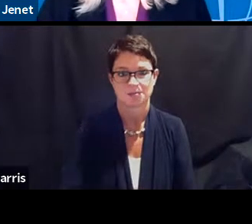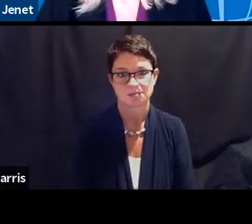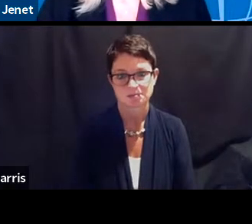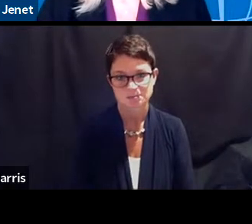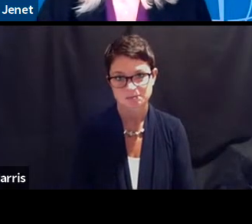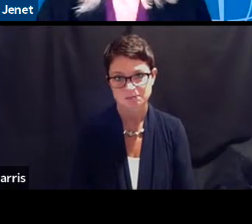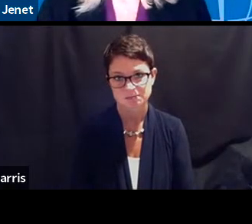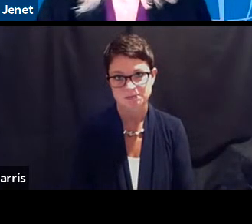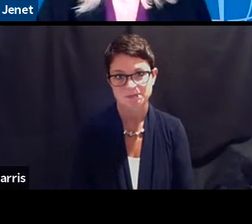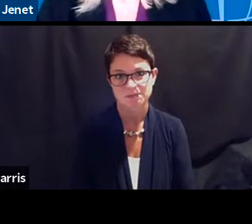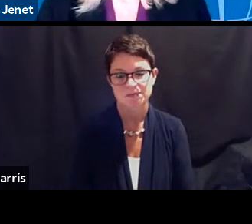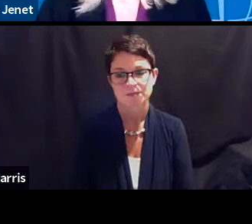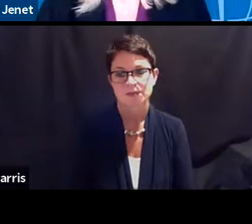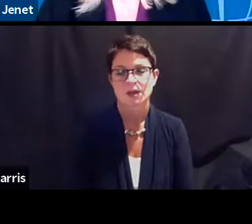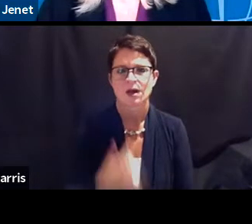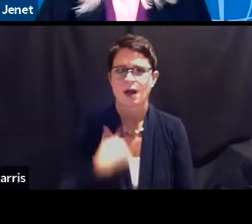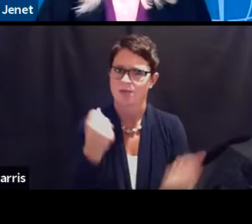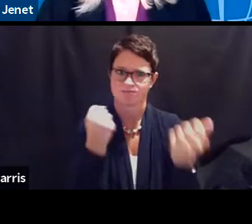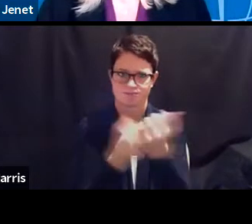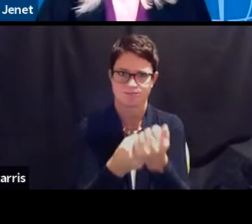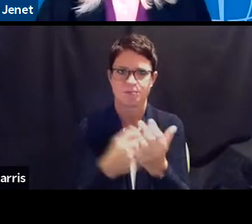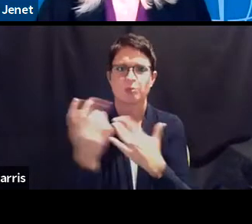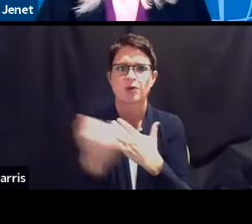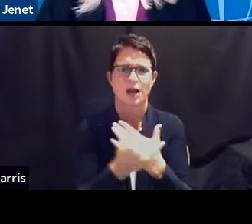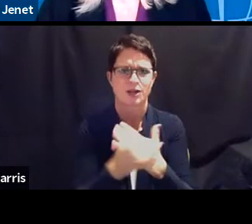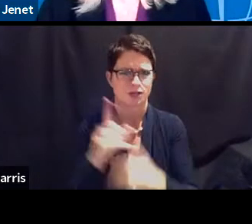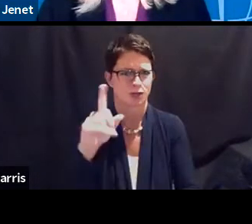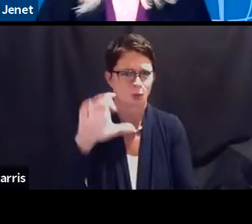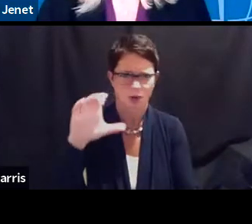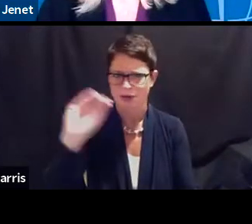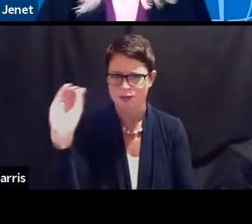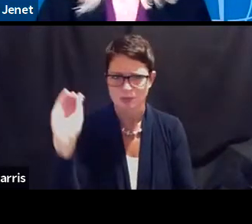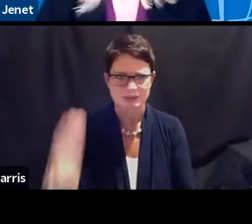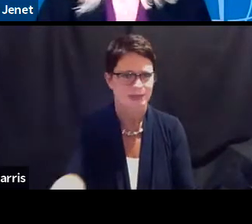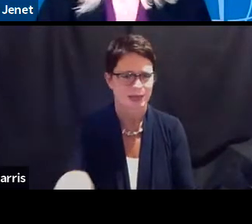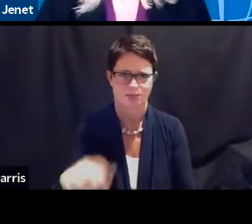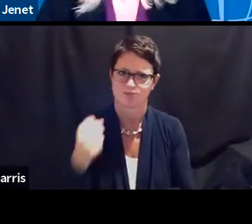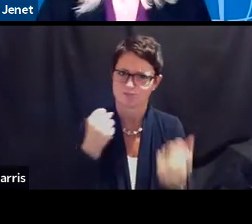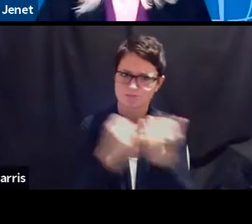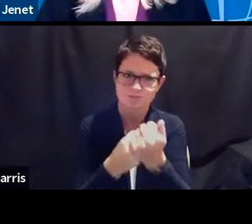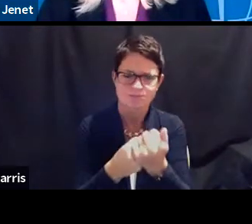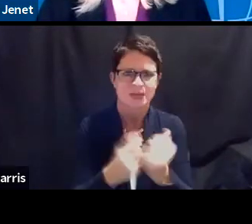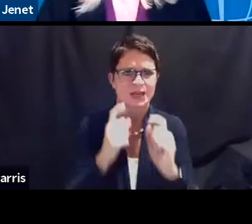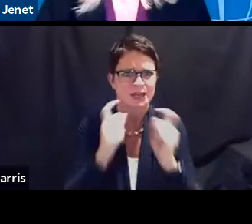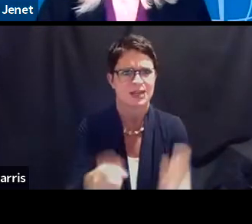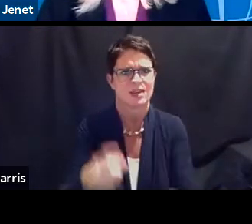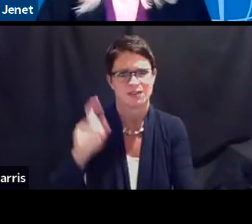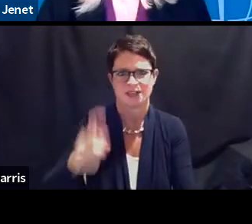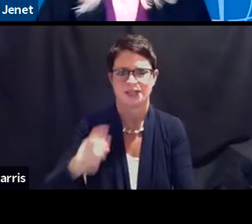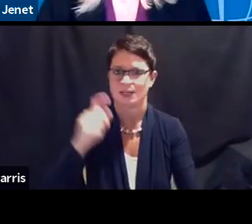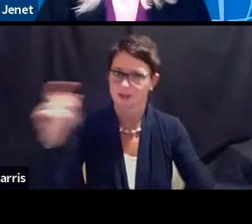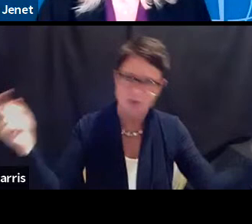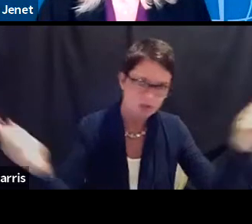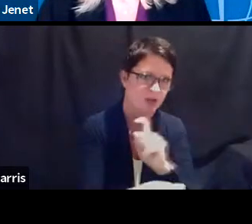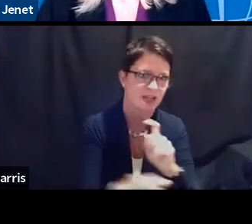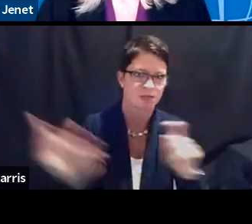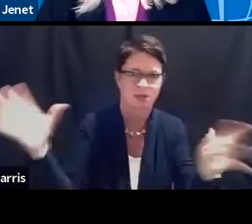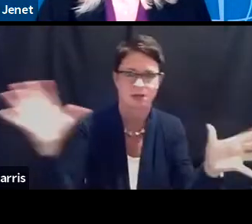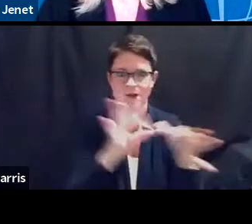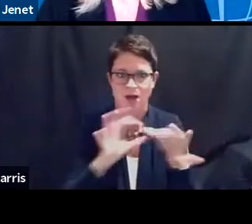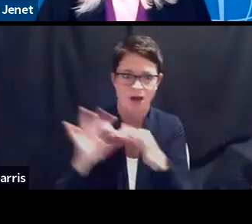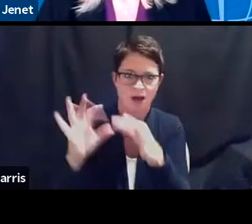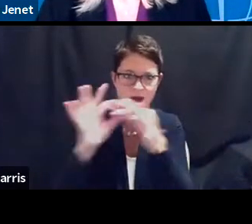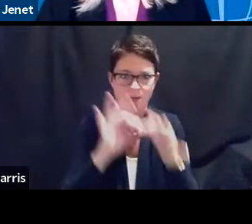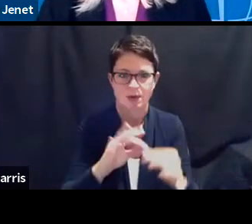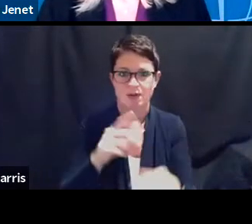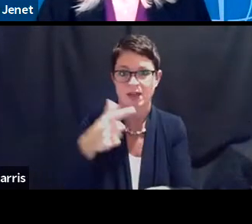Bossick. I'm in favor of this project 100%. I believe this will give a much needed transit hub from LaGuardia Airport